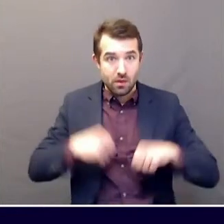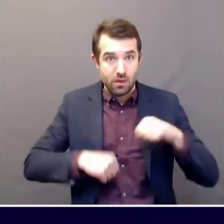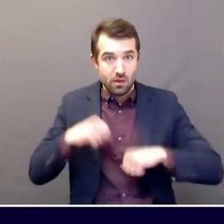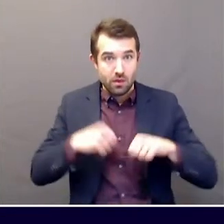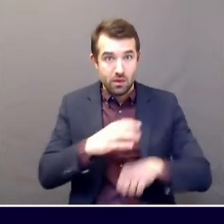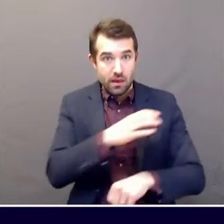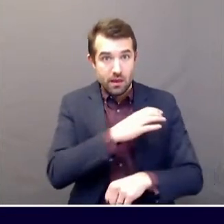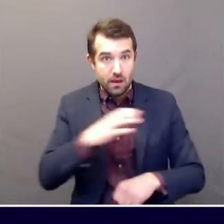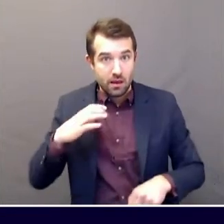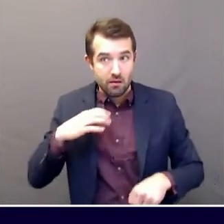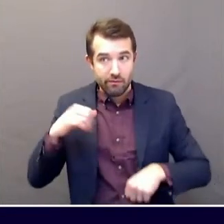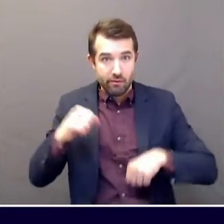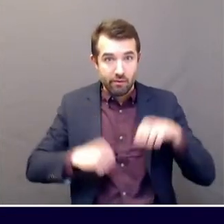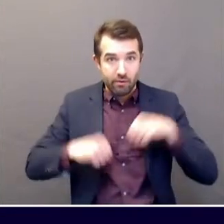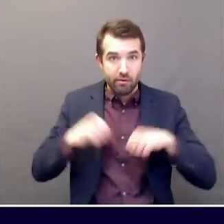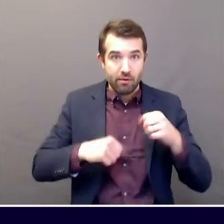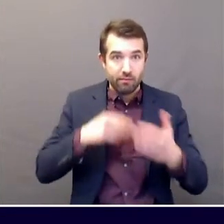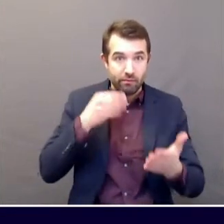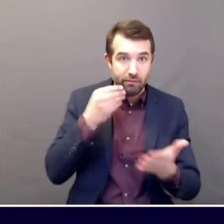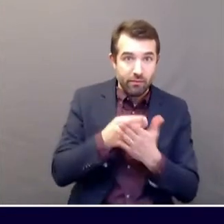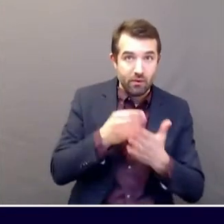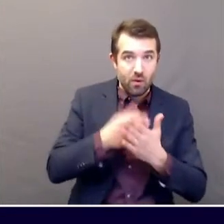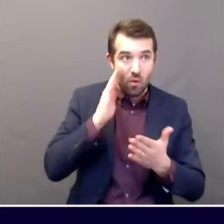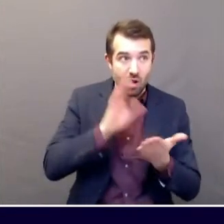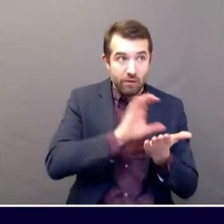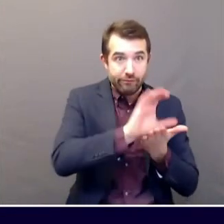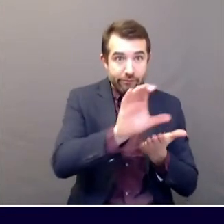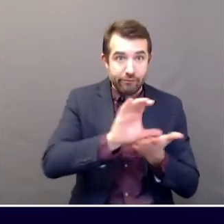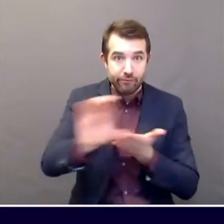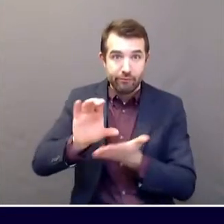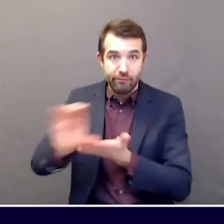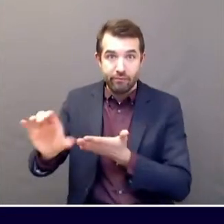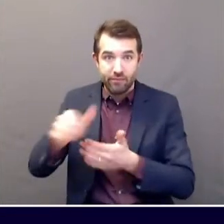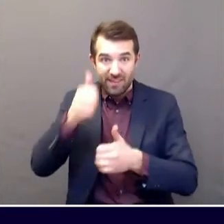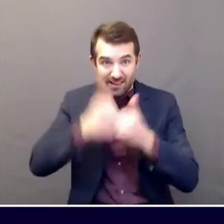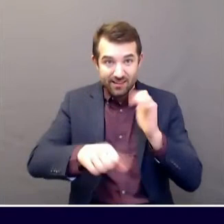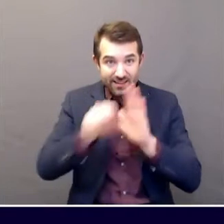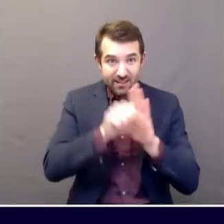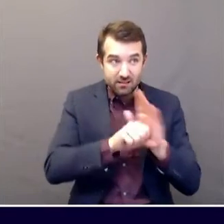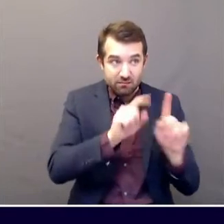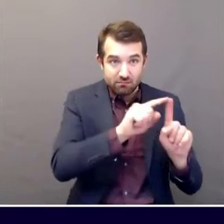debate. And the final analysis was that bill contained a provision that